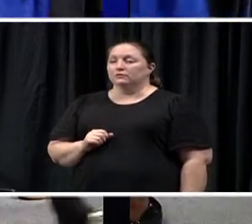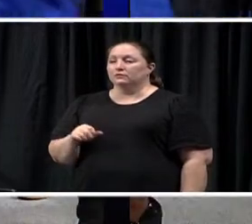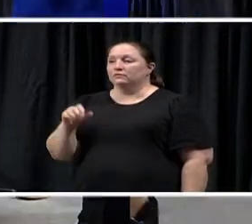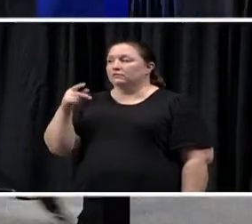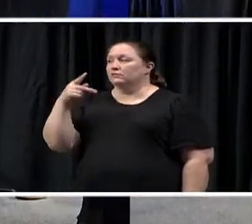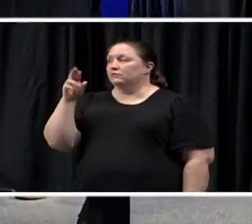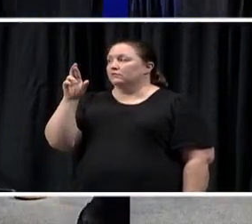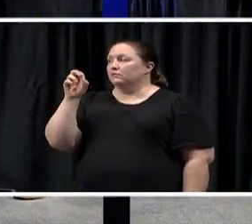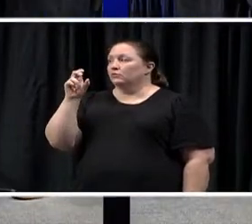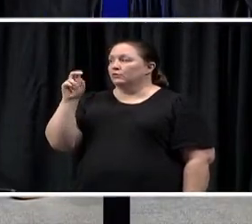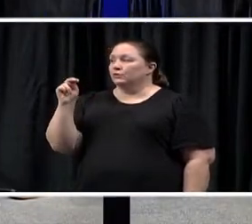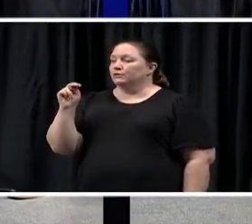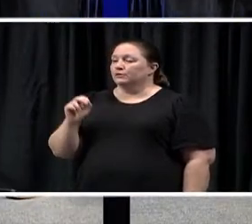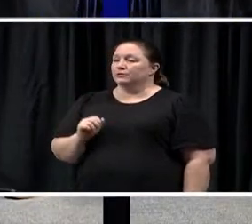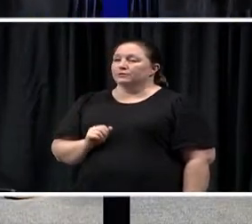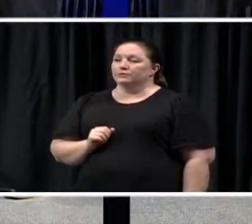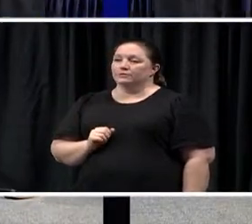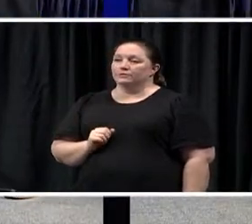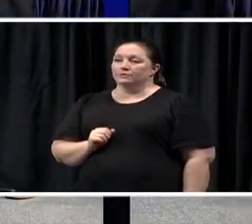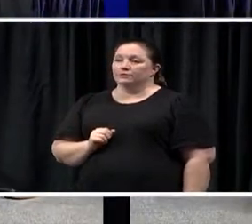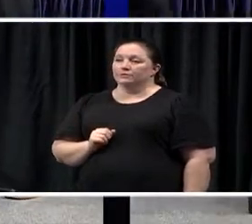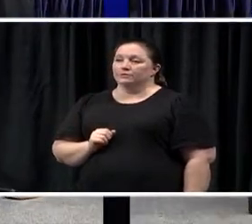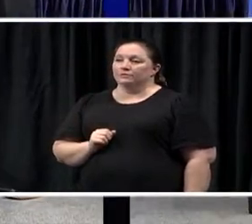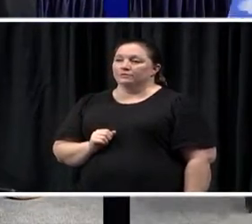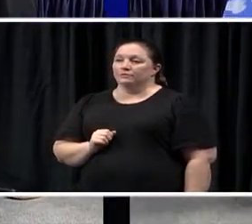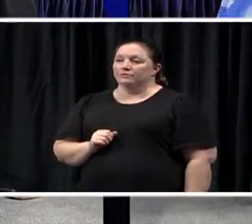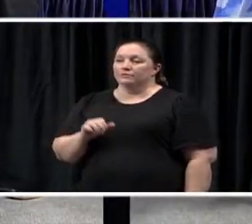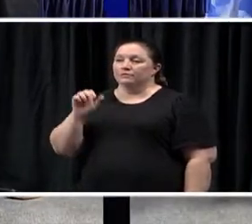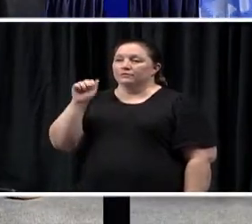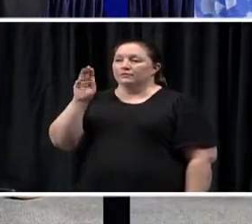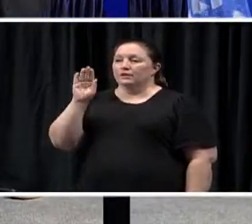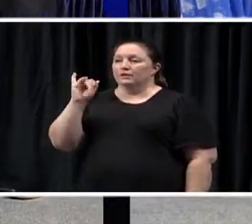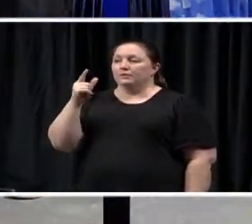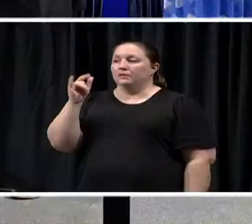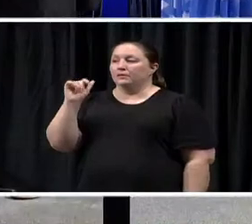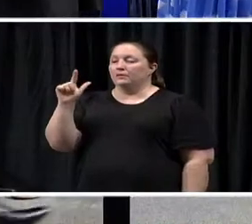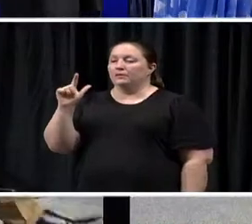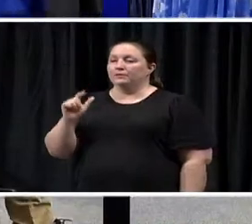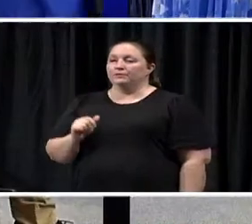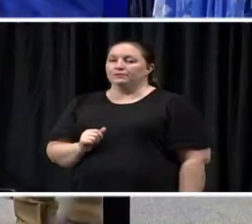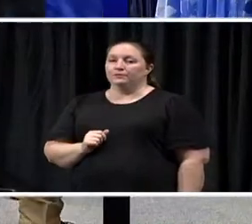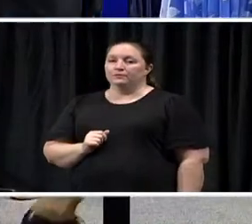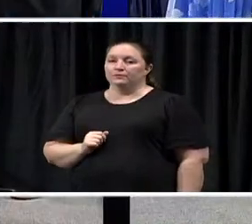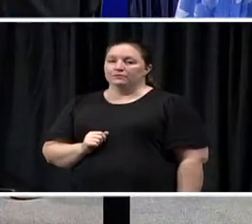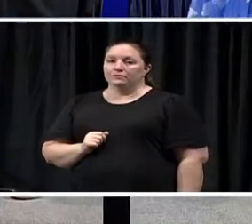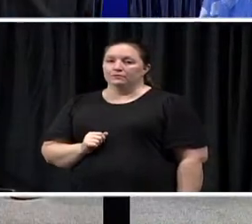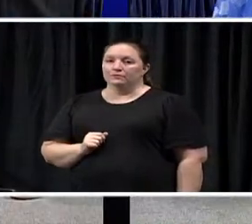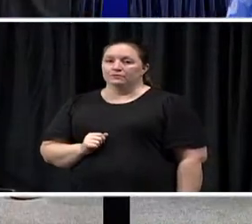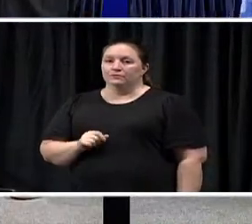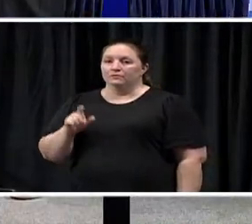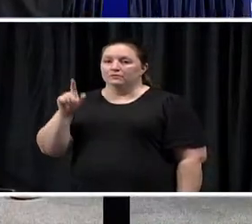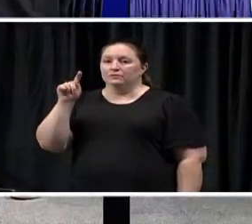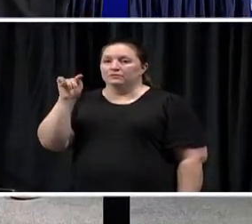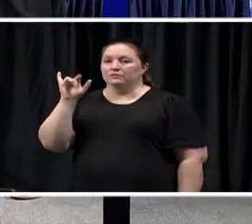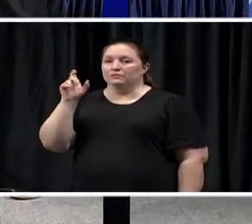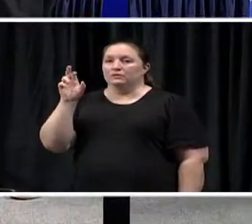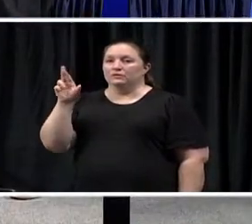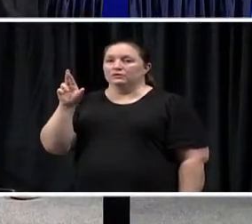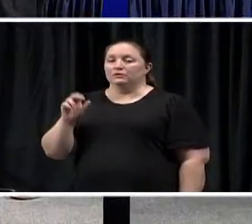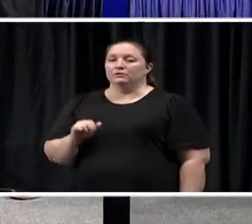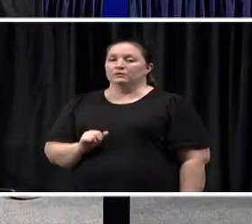Heston Quinn Burchett. Abigail Nicole Cahill. Tyler